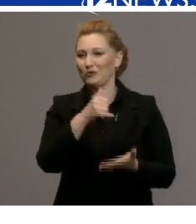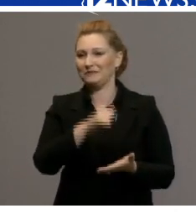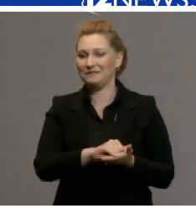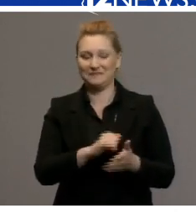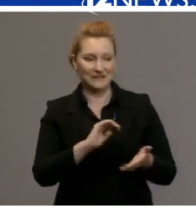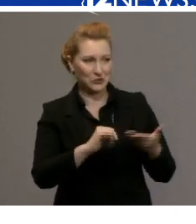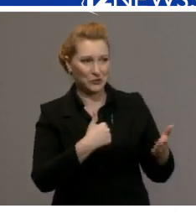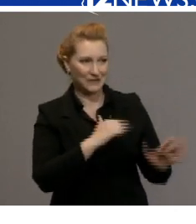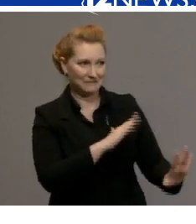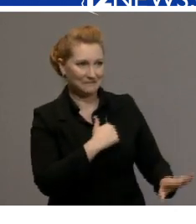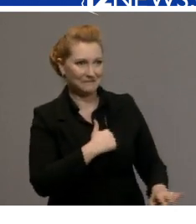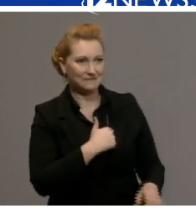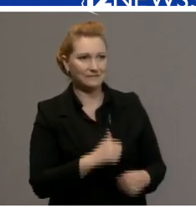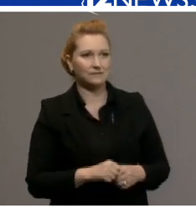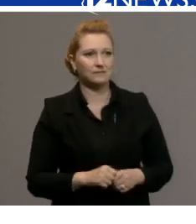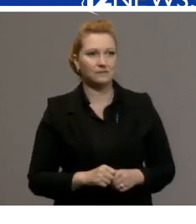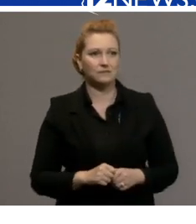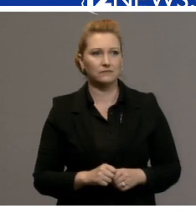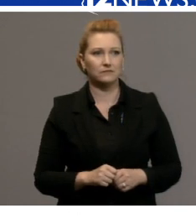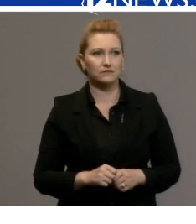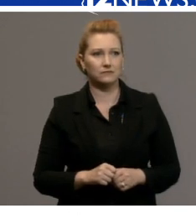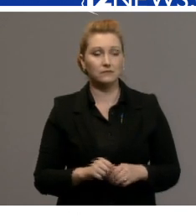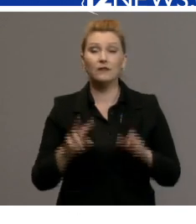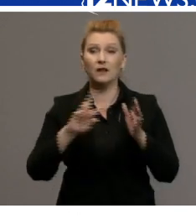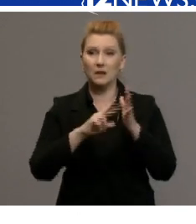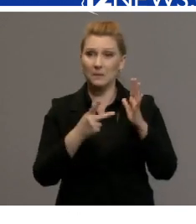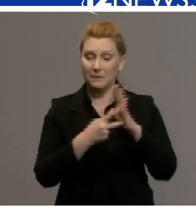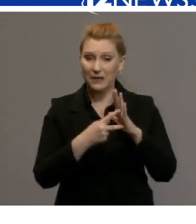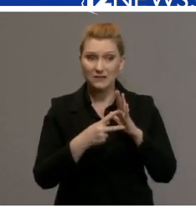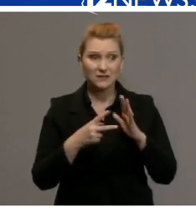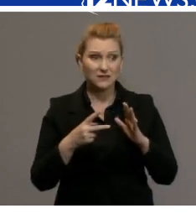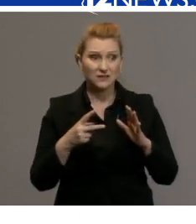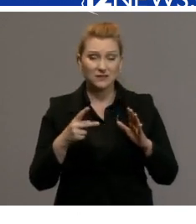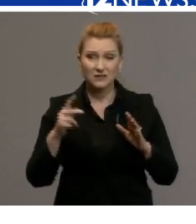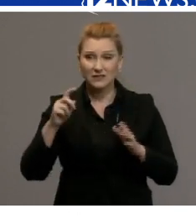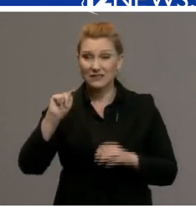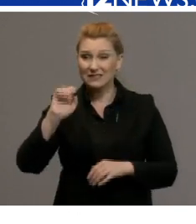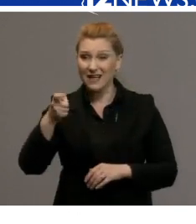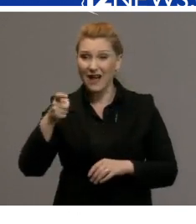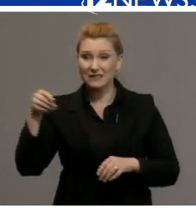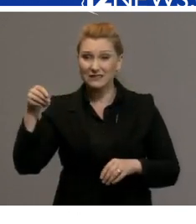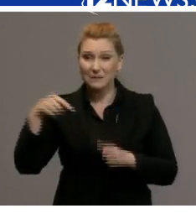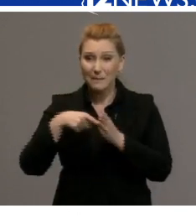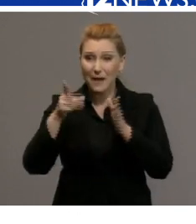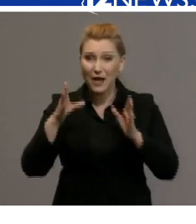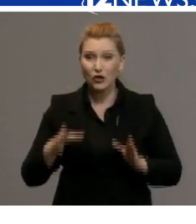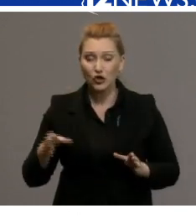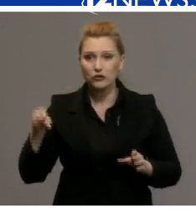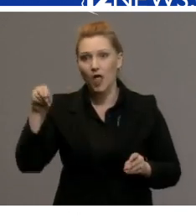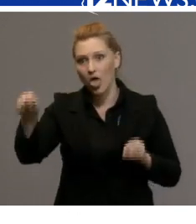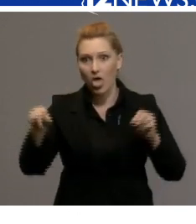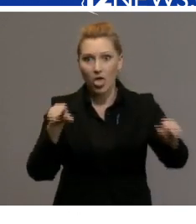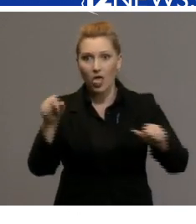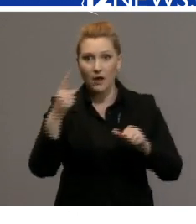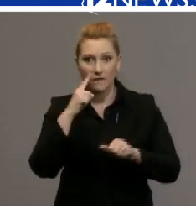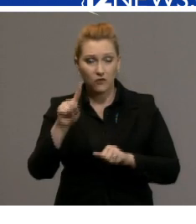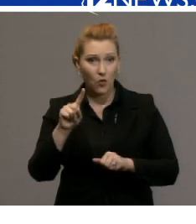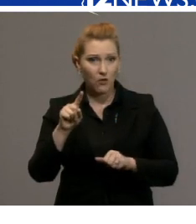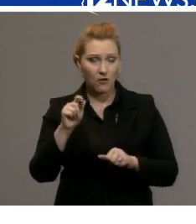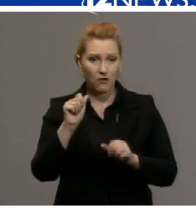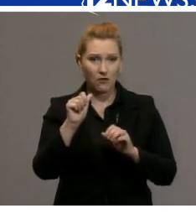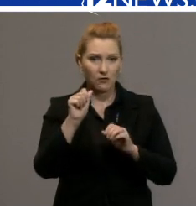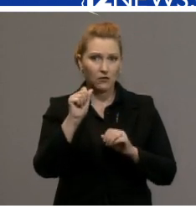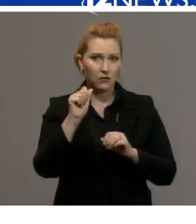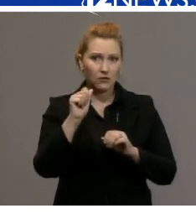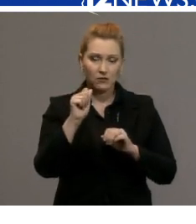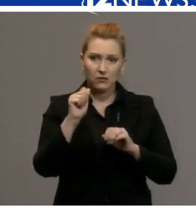it's costing taxpayers additional dollars, and at the same time, the Centers for Medicaid Services may release this on the federal level. So